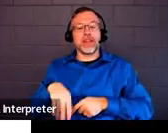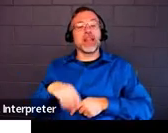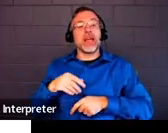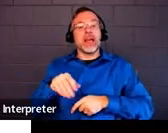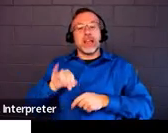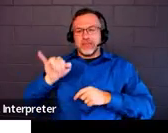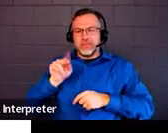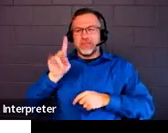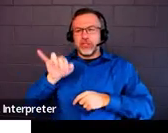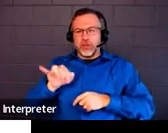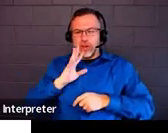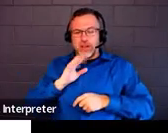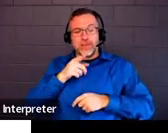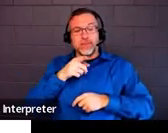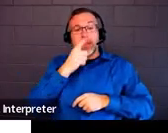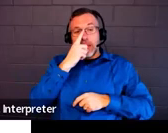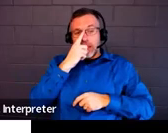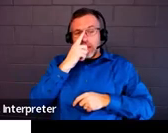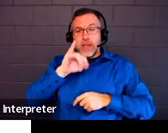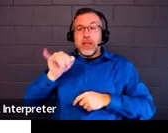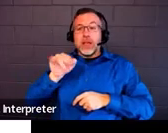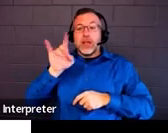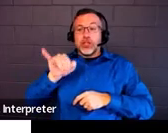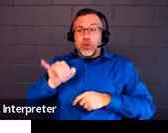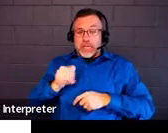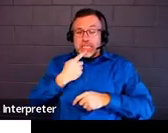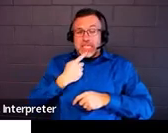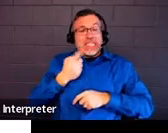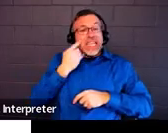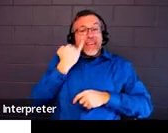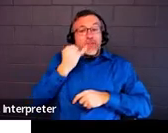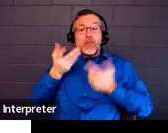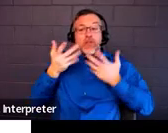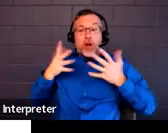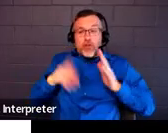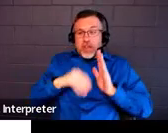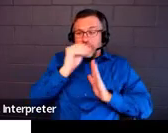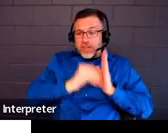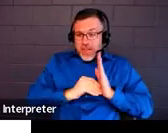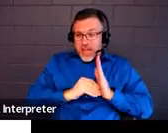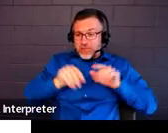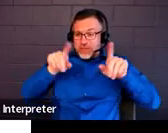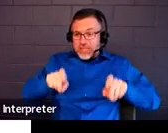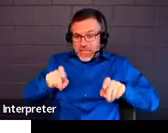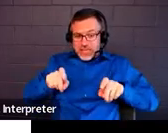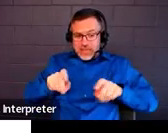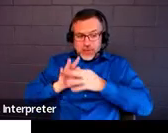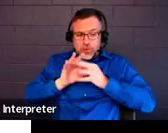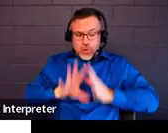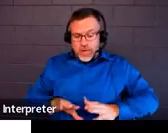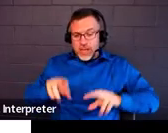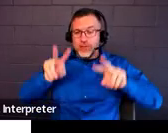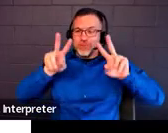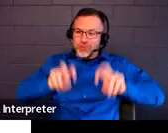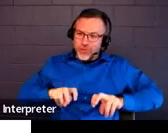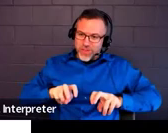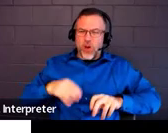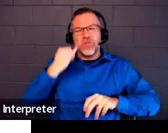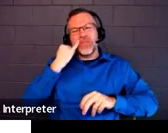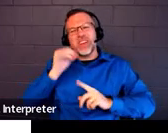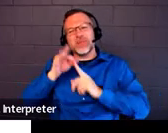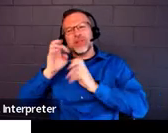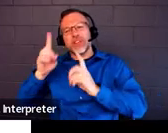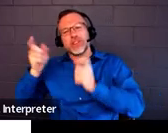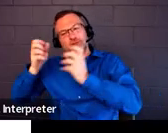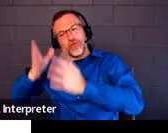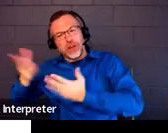already completed the test coordinator survey, or maybe perhaps your special ed director has completed it or